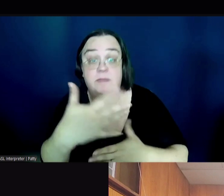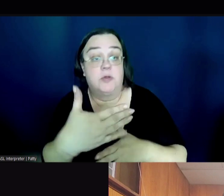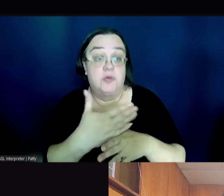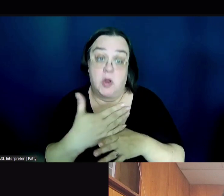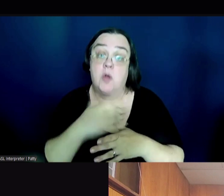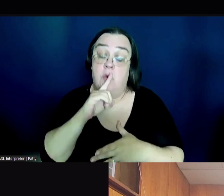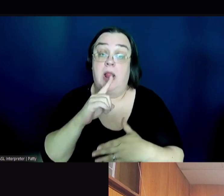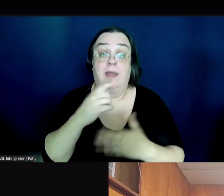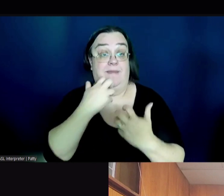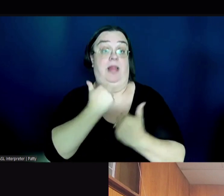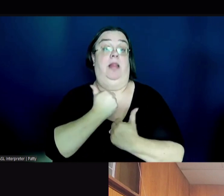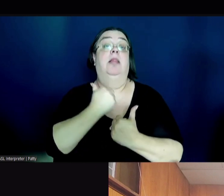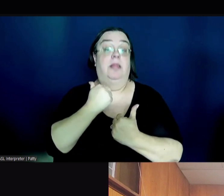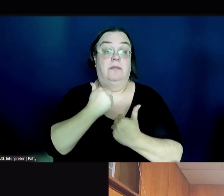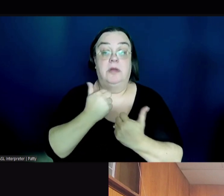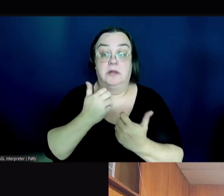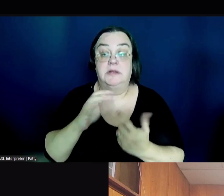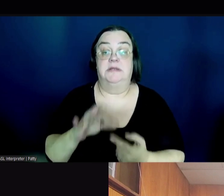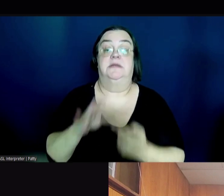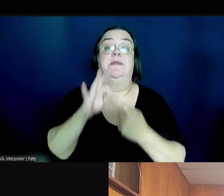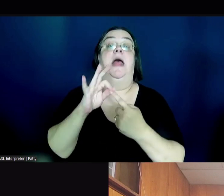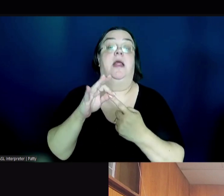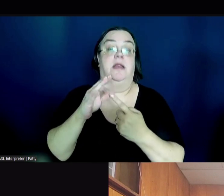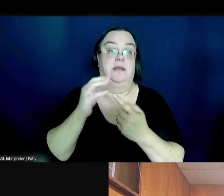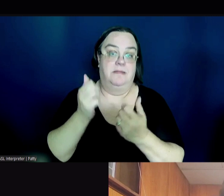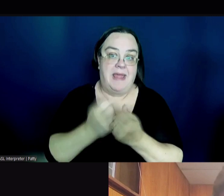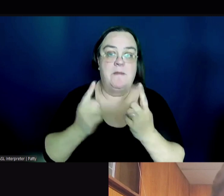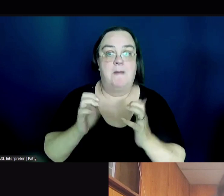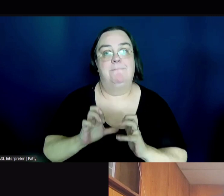valuable, especially with everyone going back in the office.